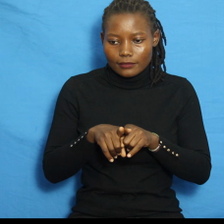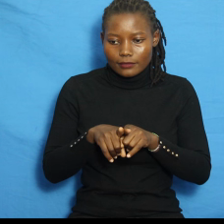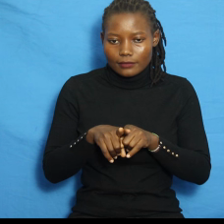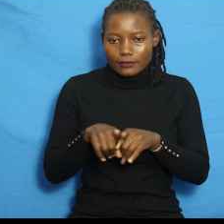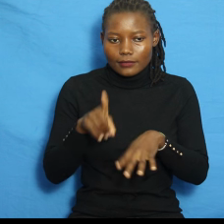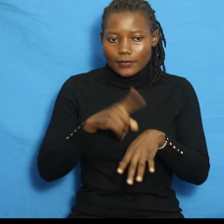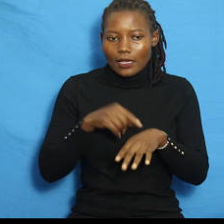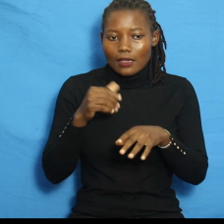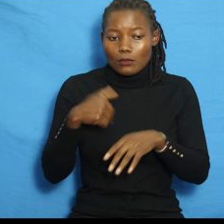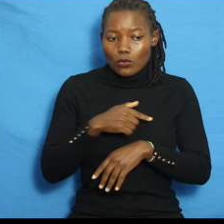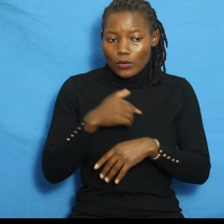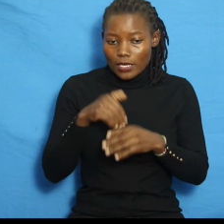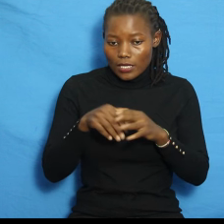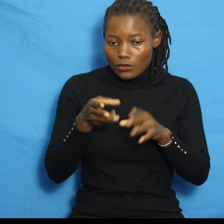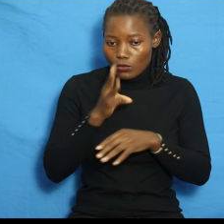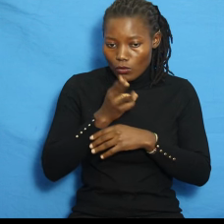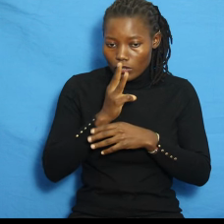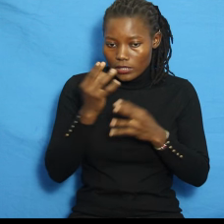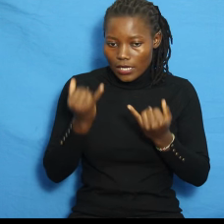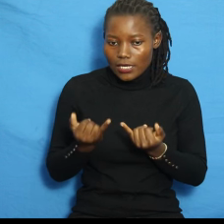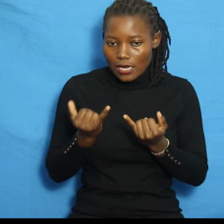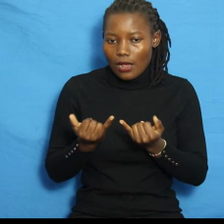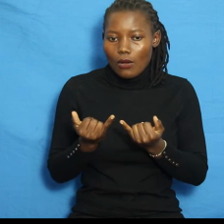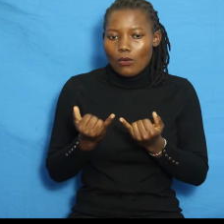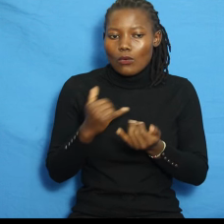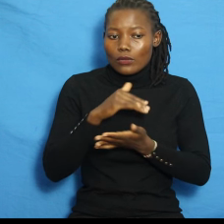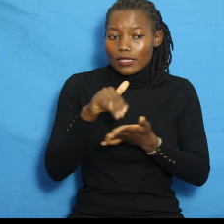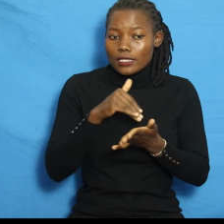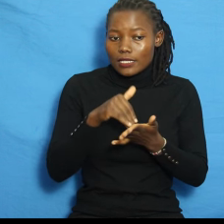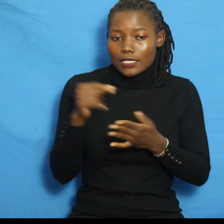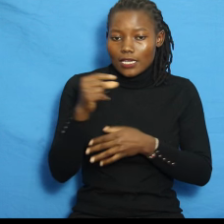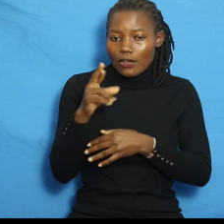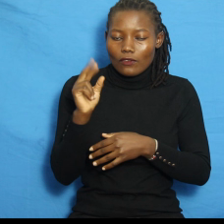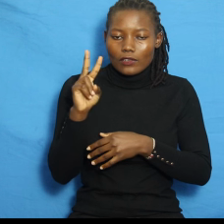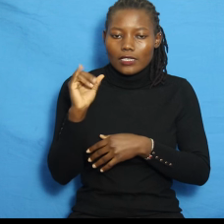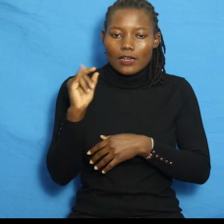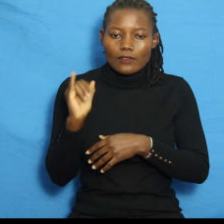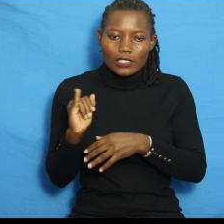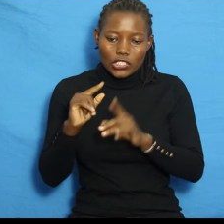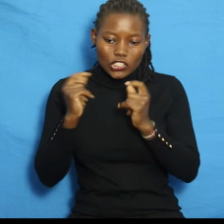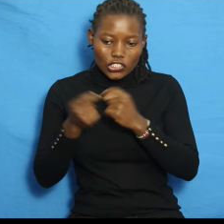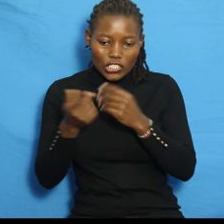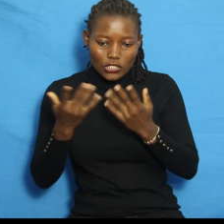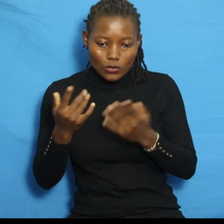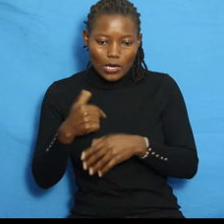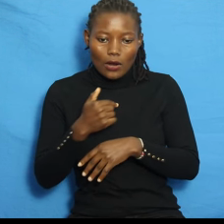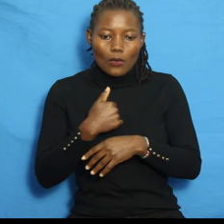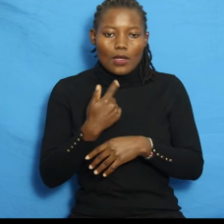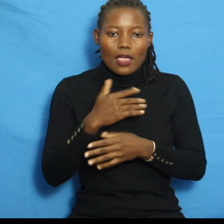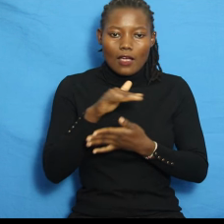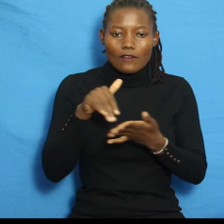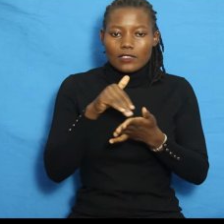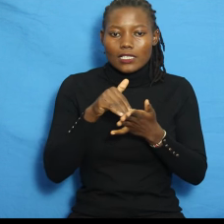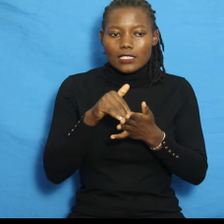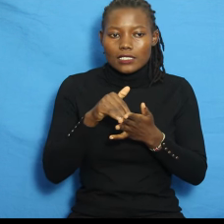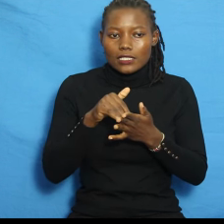When we are in water, then now the aspect of the center of gravity changes, whereby we now have also something called a center of buoyancy